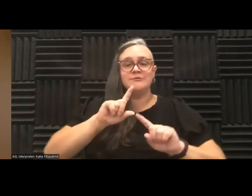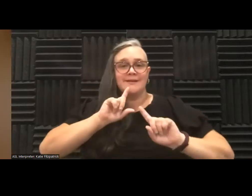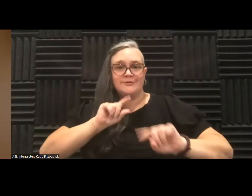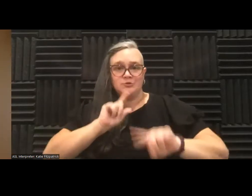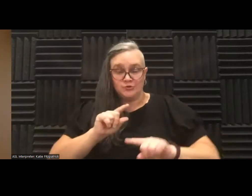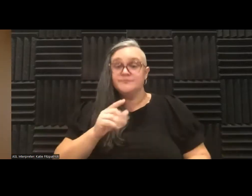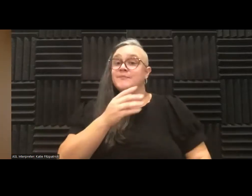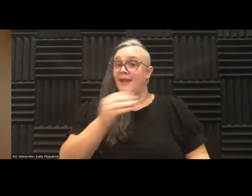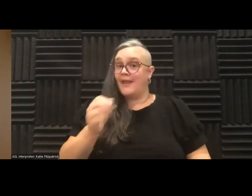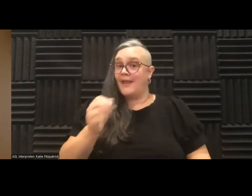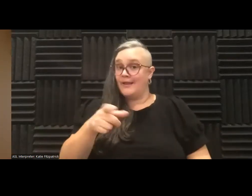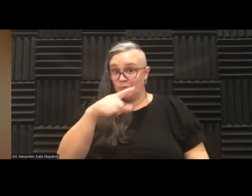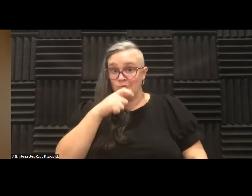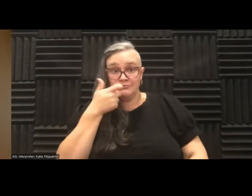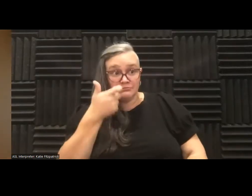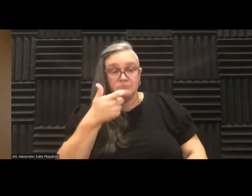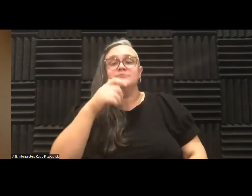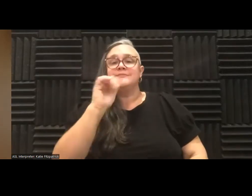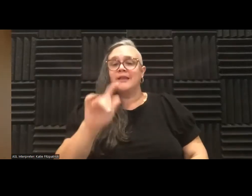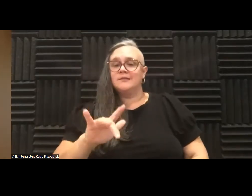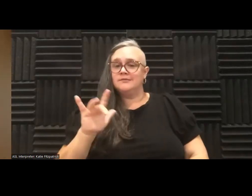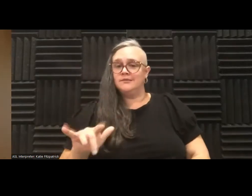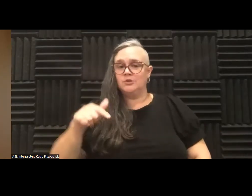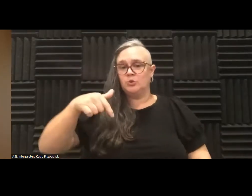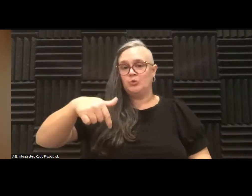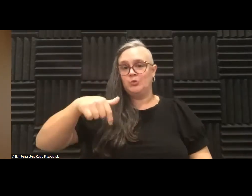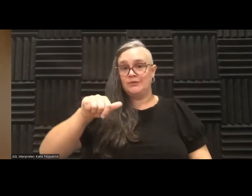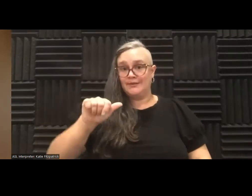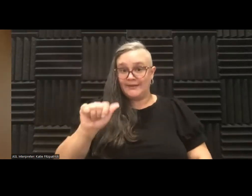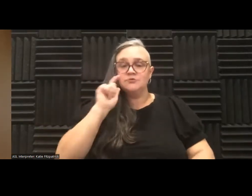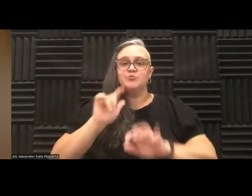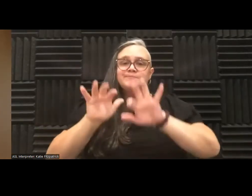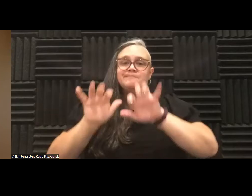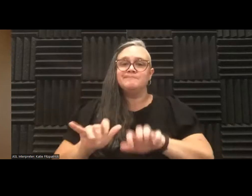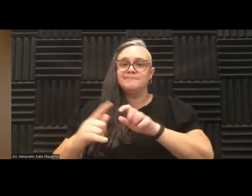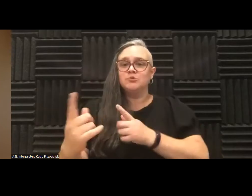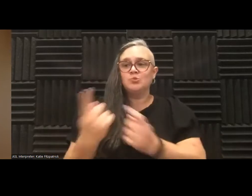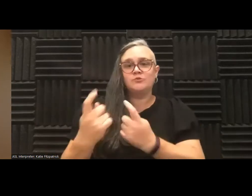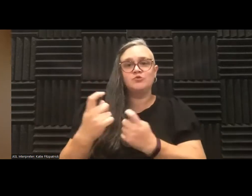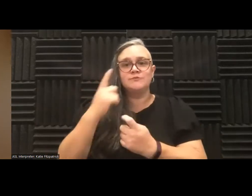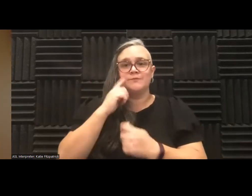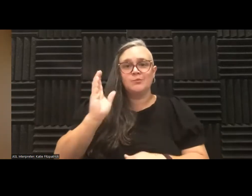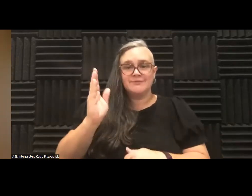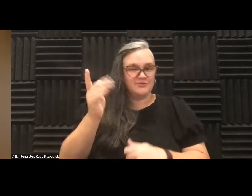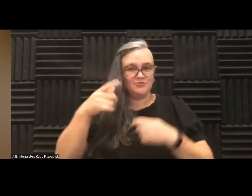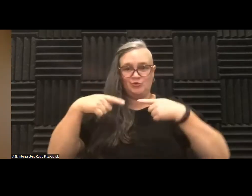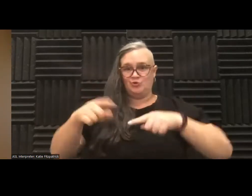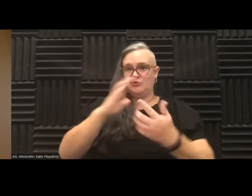Q&A function on the lower part of the screen to type in questions for our presenters at any time.